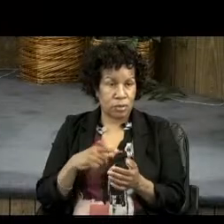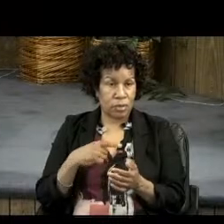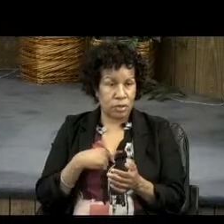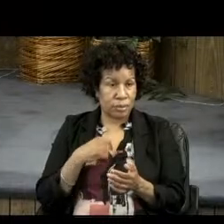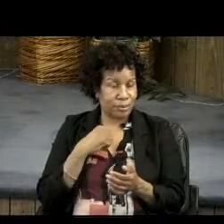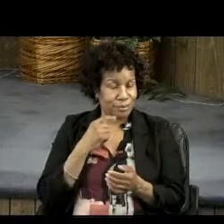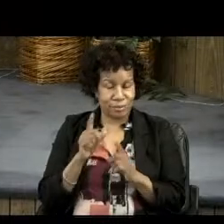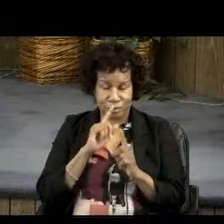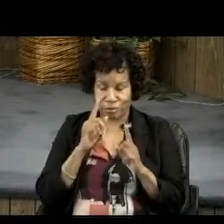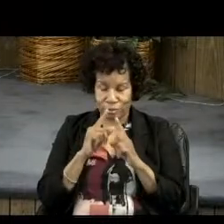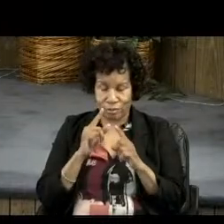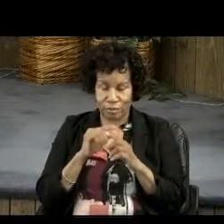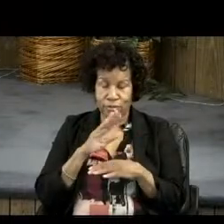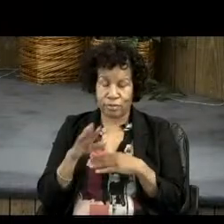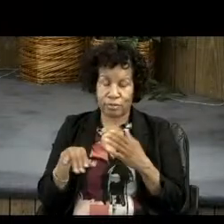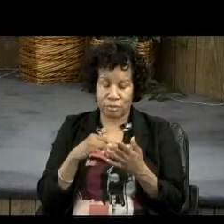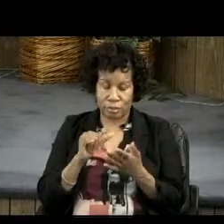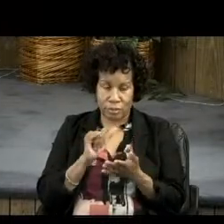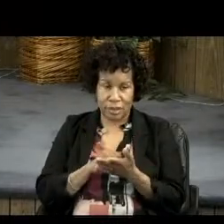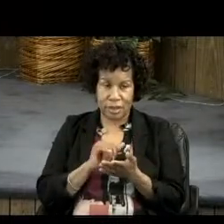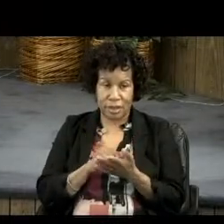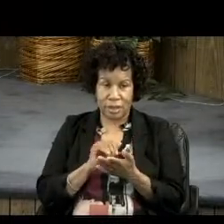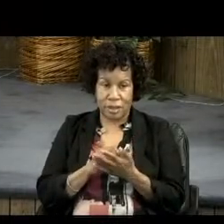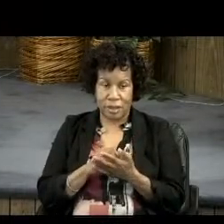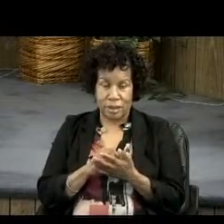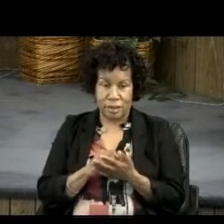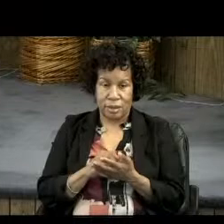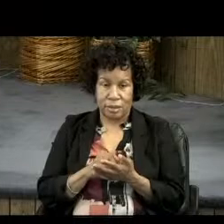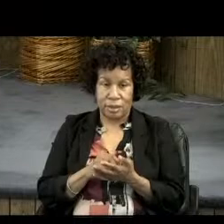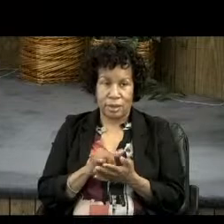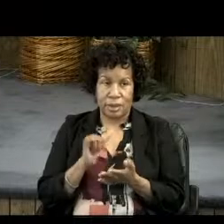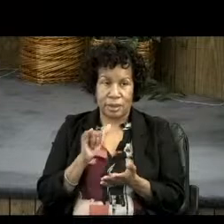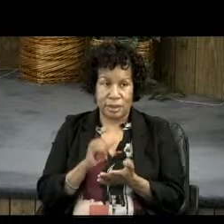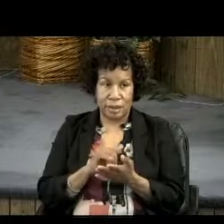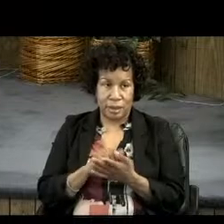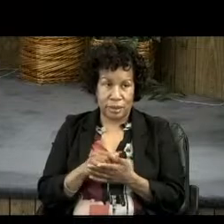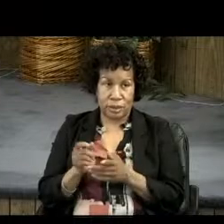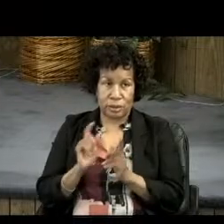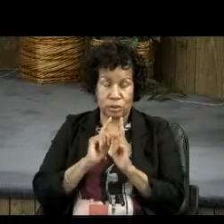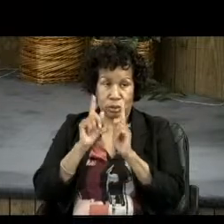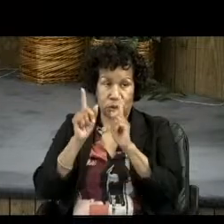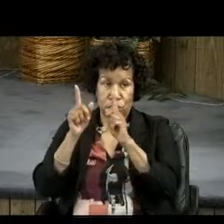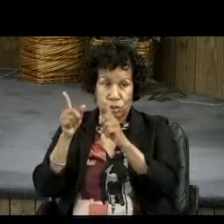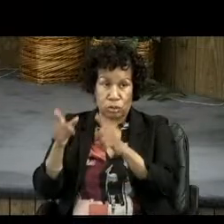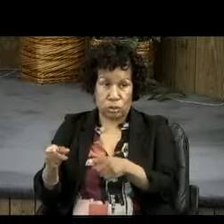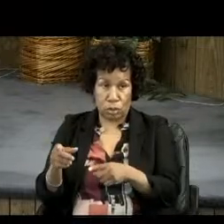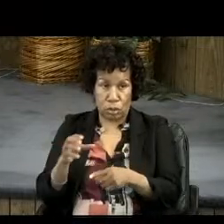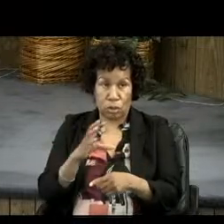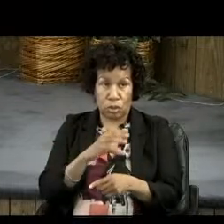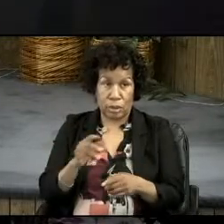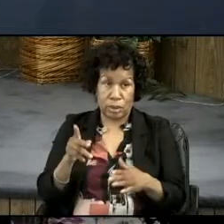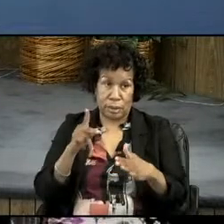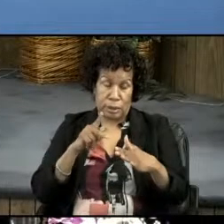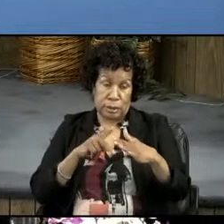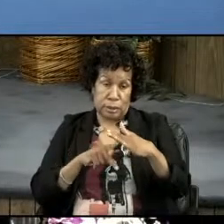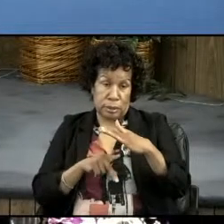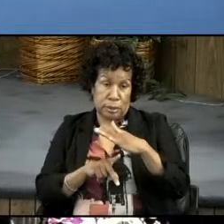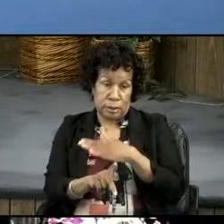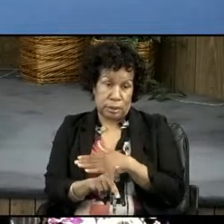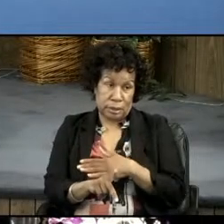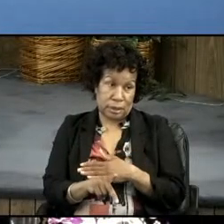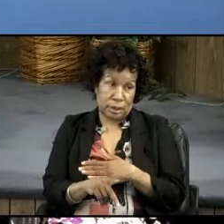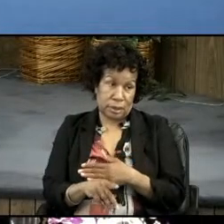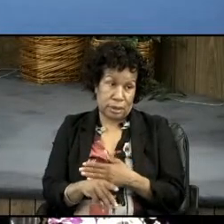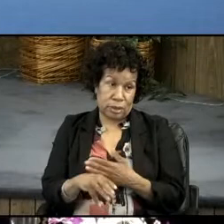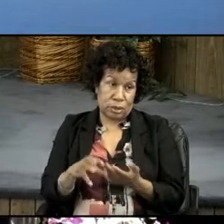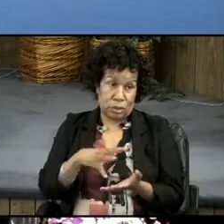stuff. Let's get to giant killing. He's been talking about our God. Let's go. If you're going with me to kill giants, let's go. If you ain't